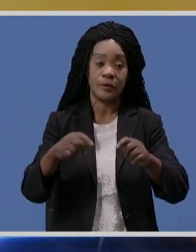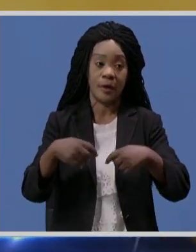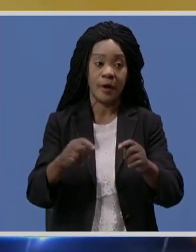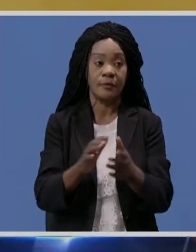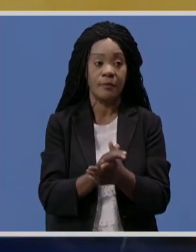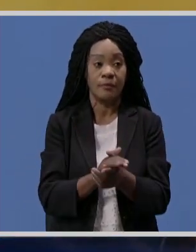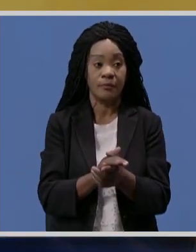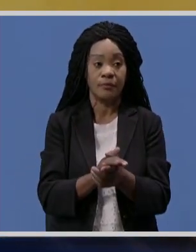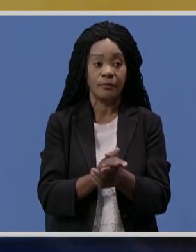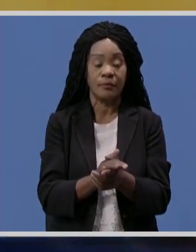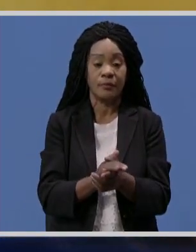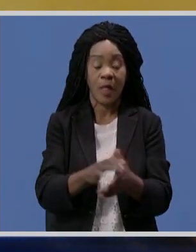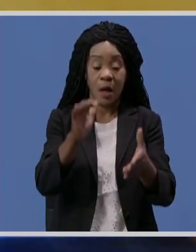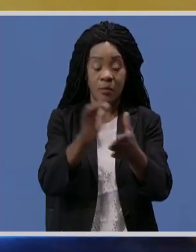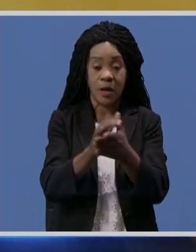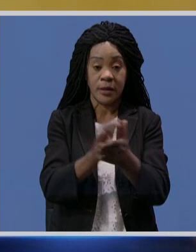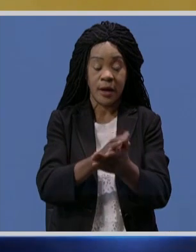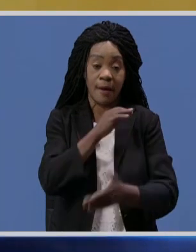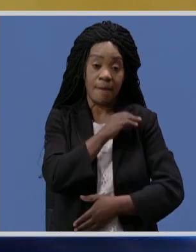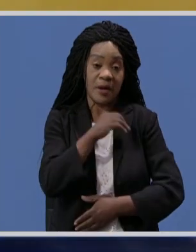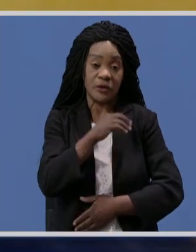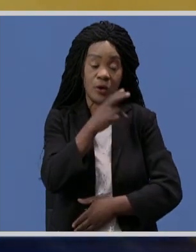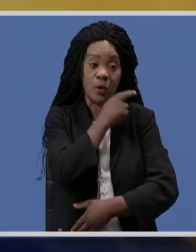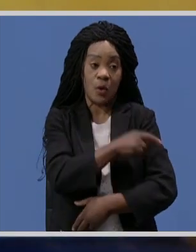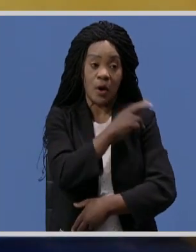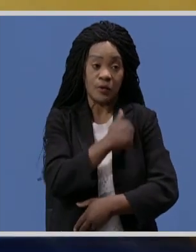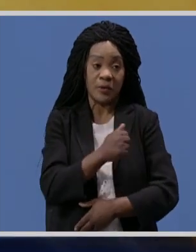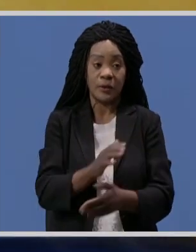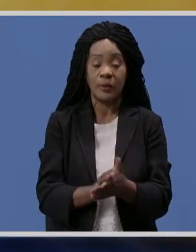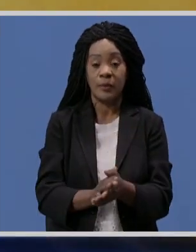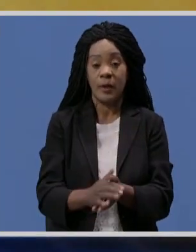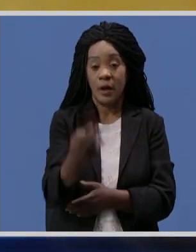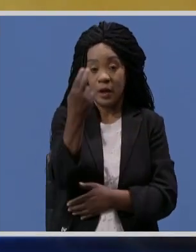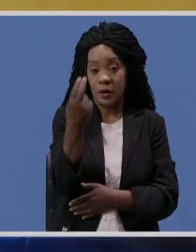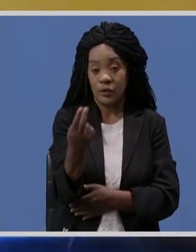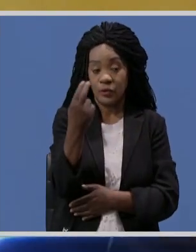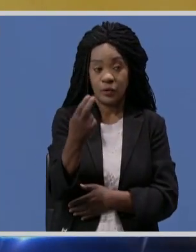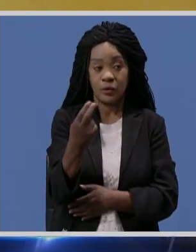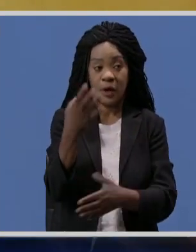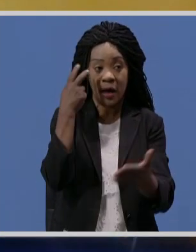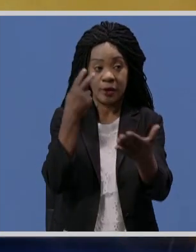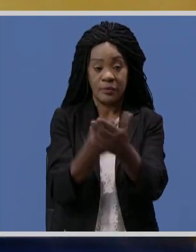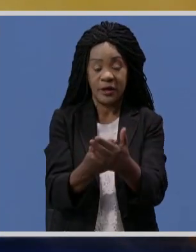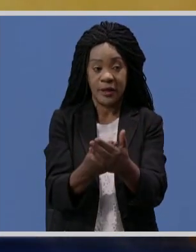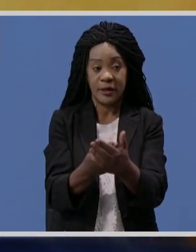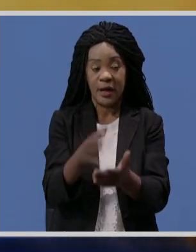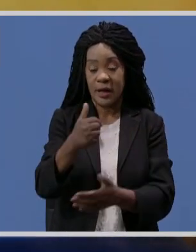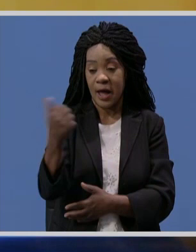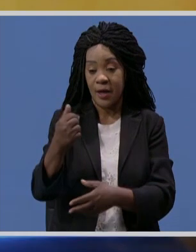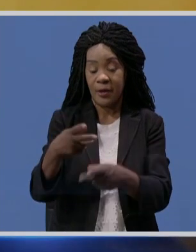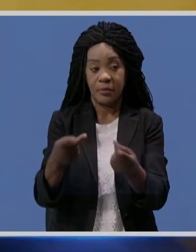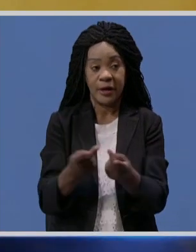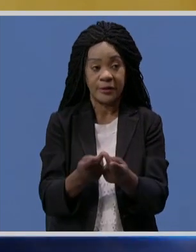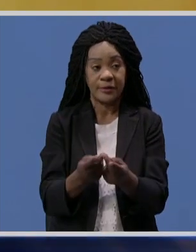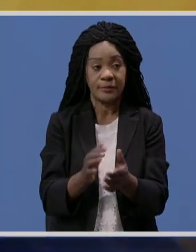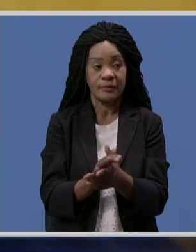to Mutendera Mission Hospital. Two of them are admitted in Mutendera Mission Hospital. And among us, the